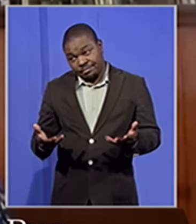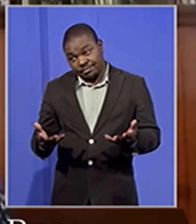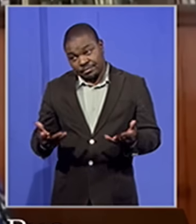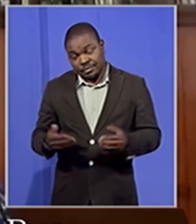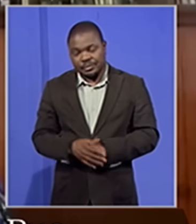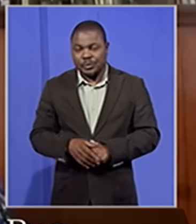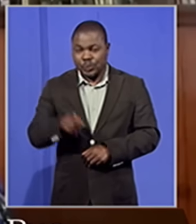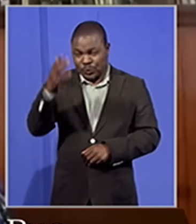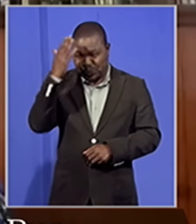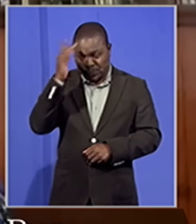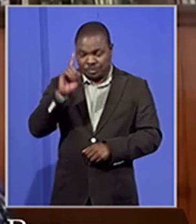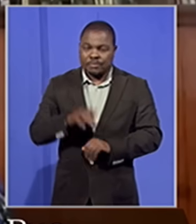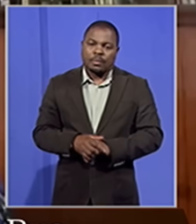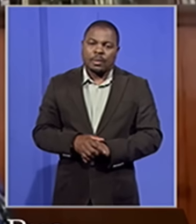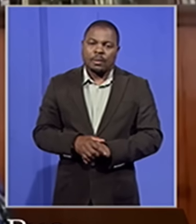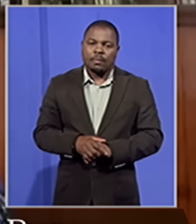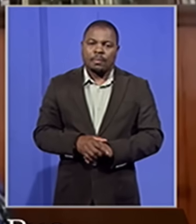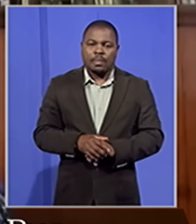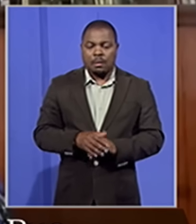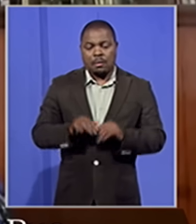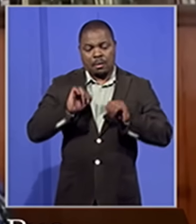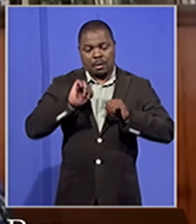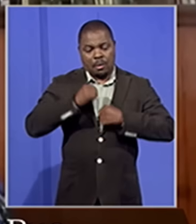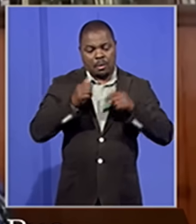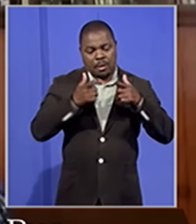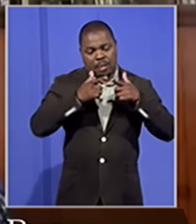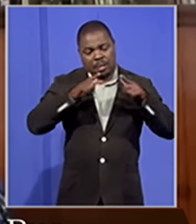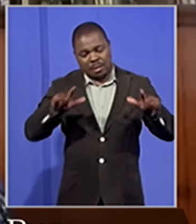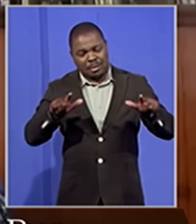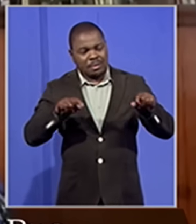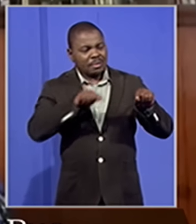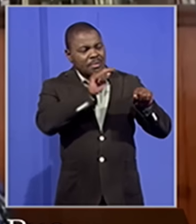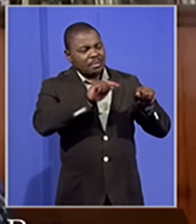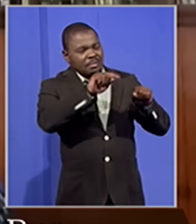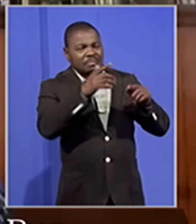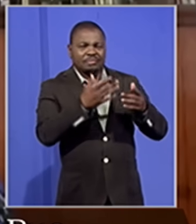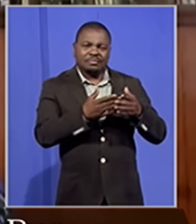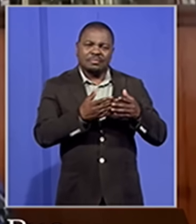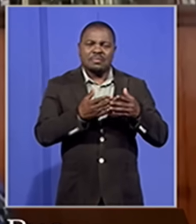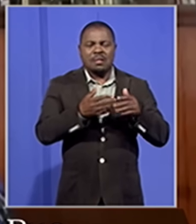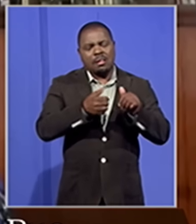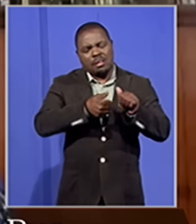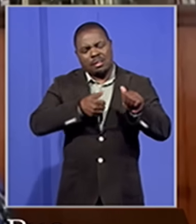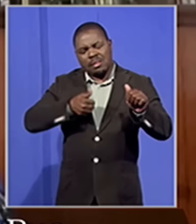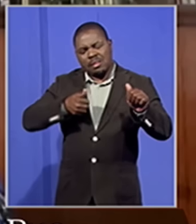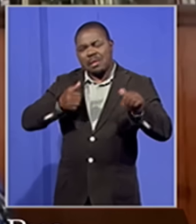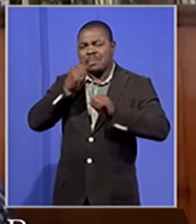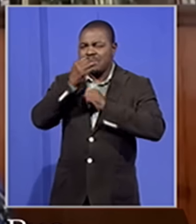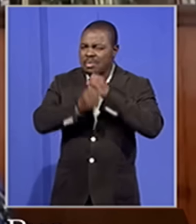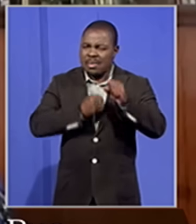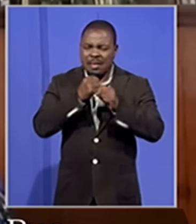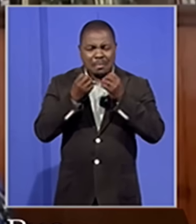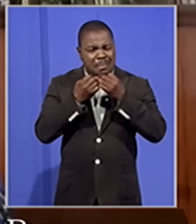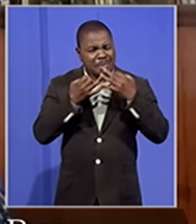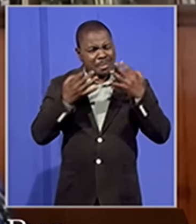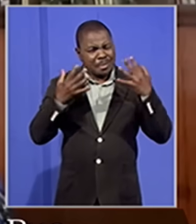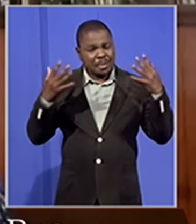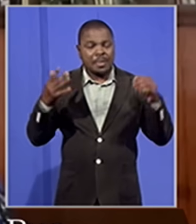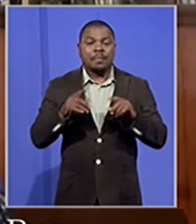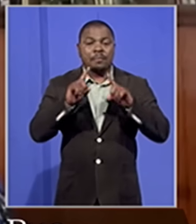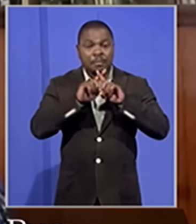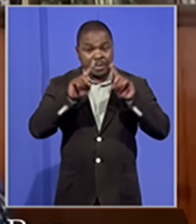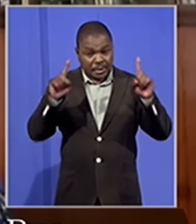Wa tseba le ha ile mona dipuo tsa rona di letsa sekisetswa dilemo tse ngata haholo, empa di